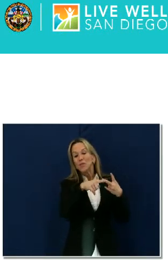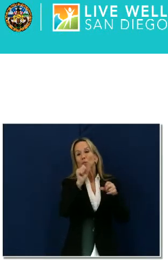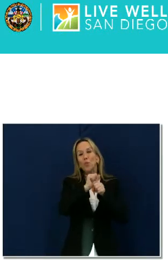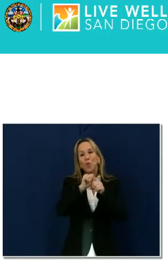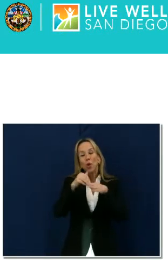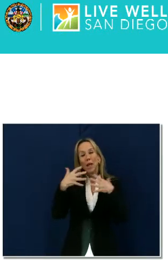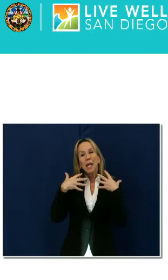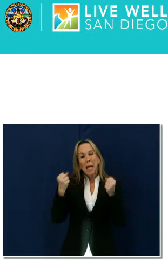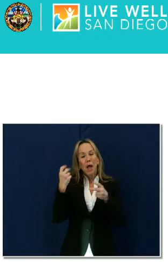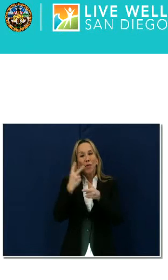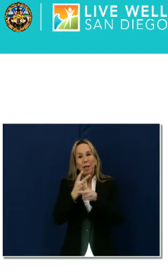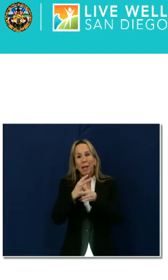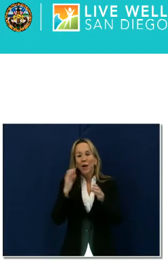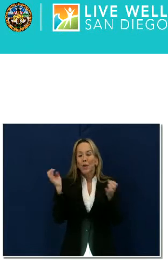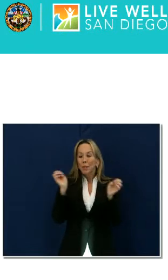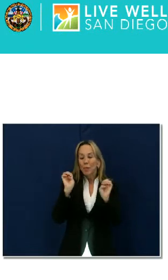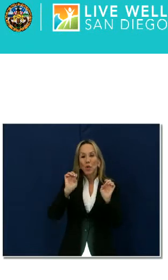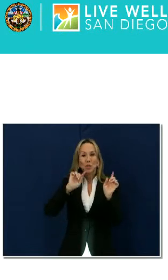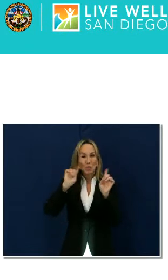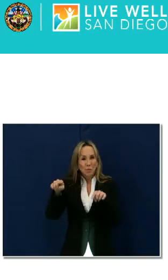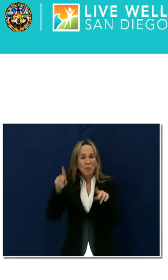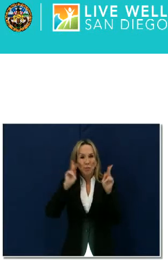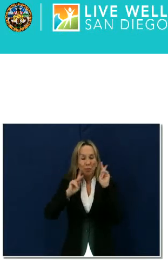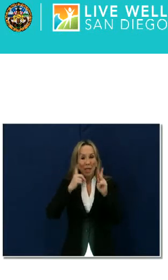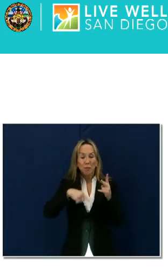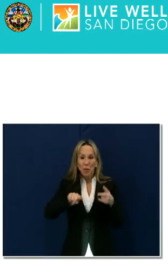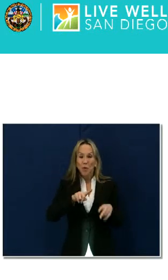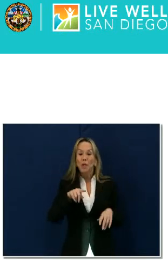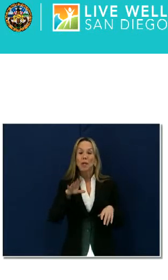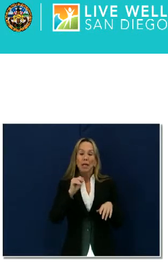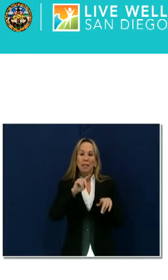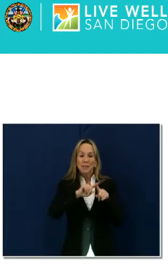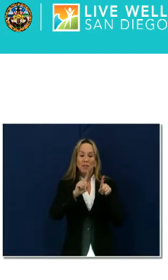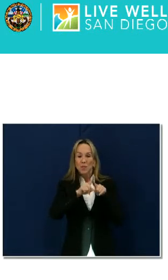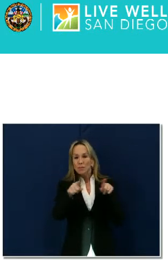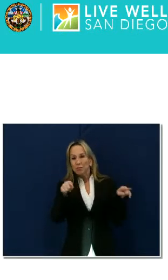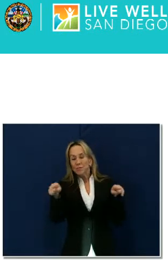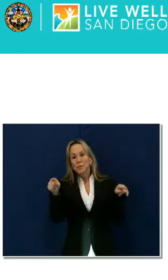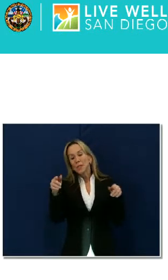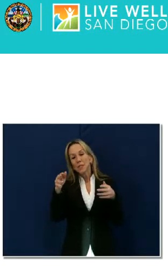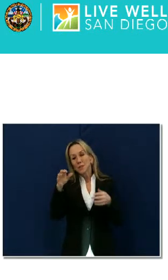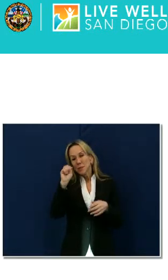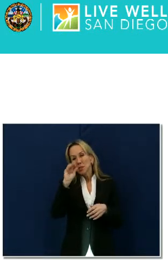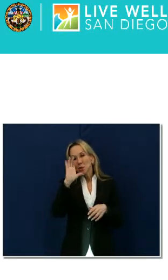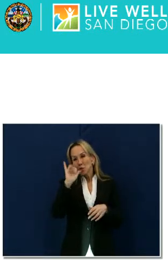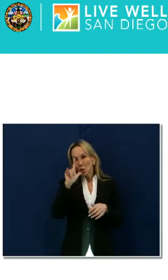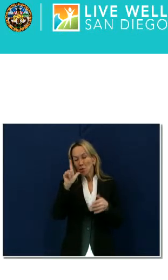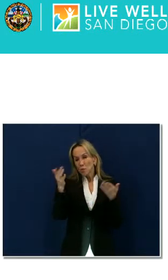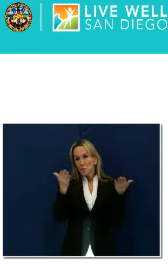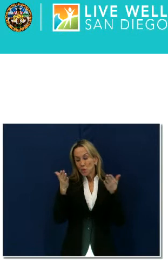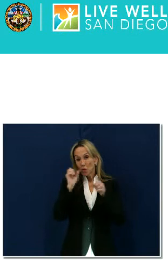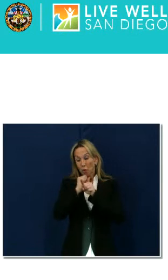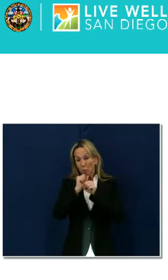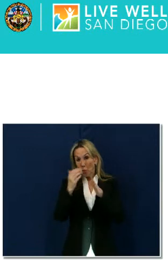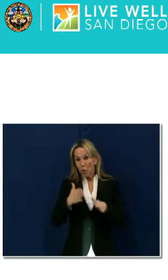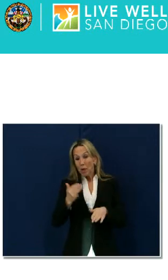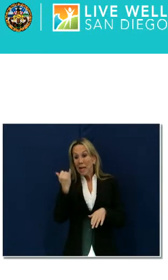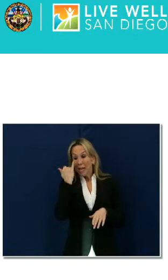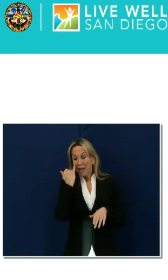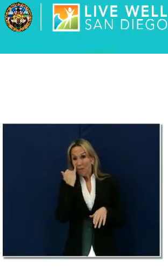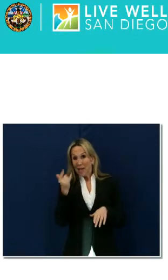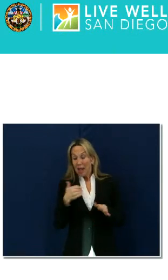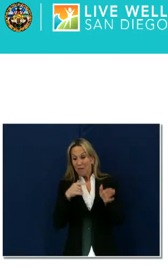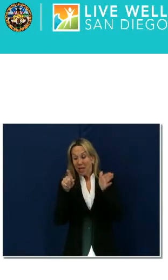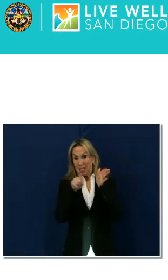exposed, emergency response personnel, and selected social service workers, if they have a